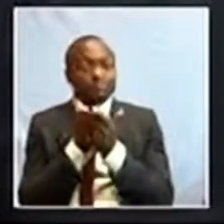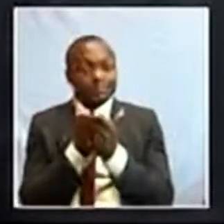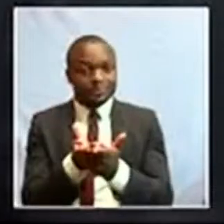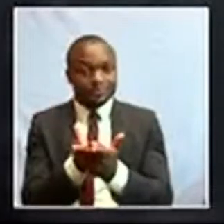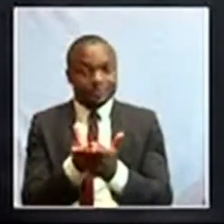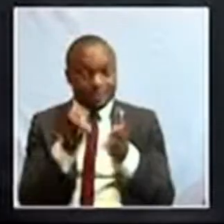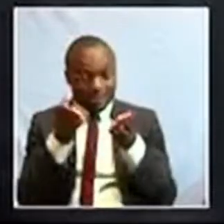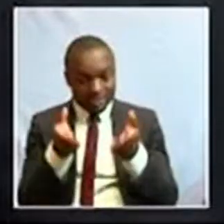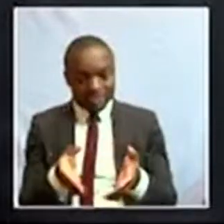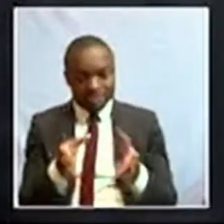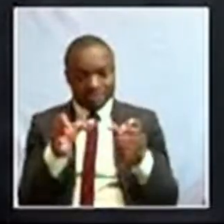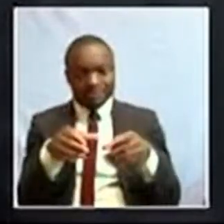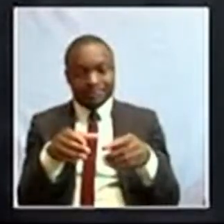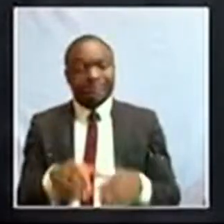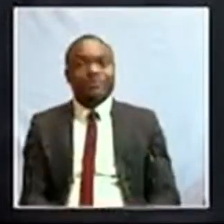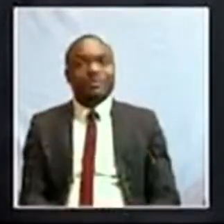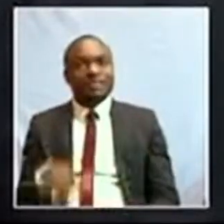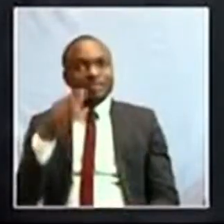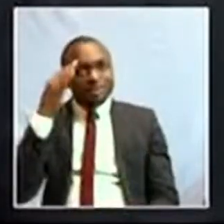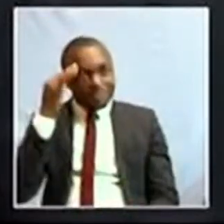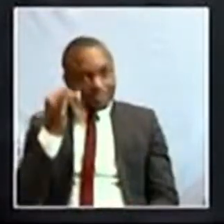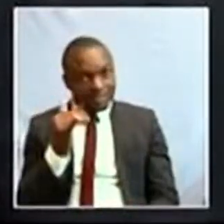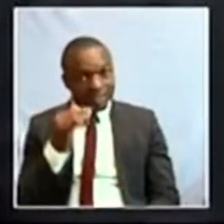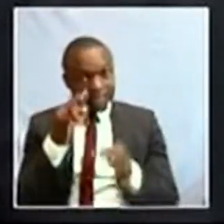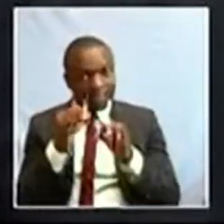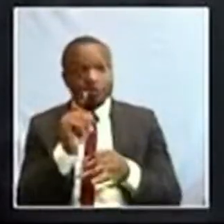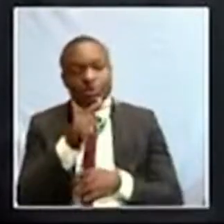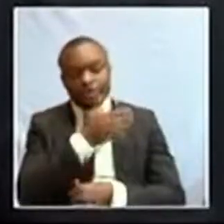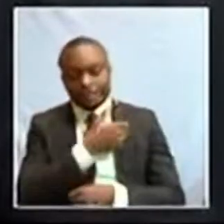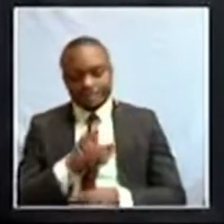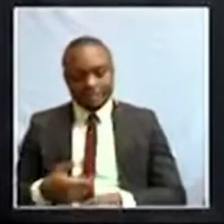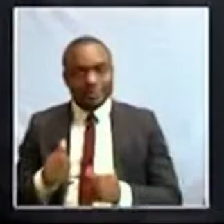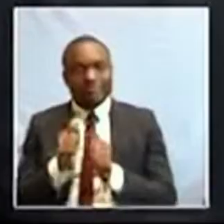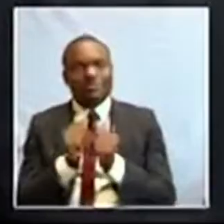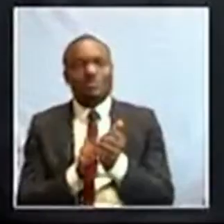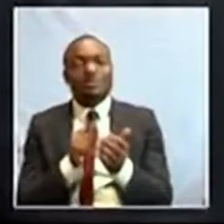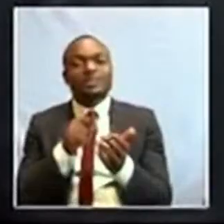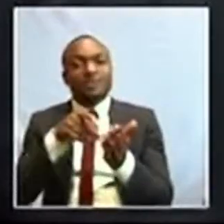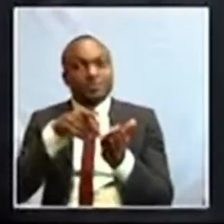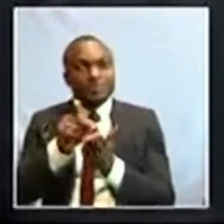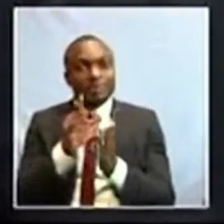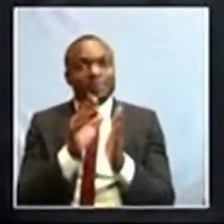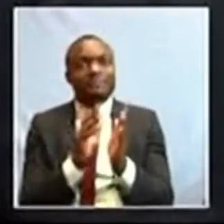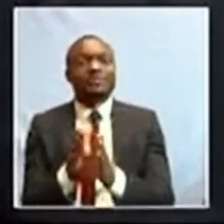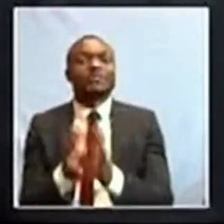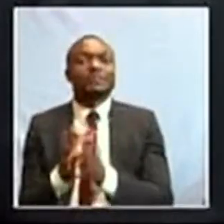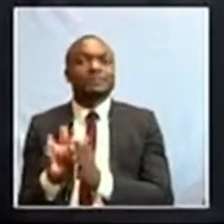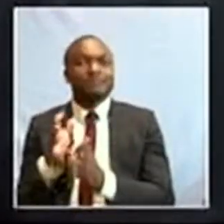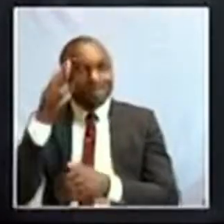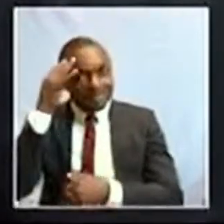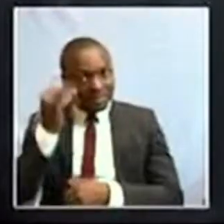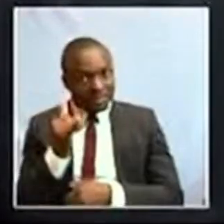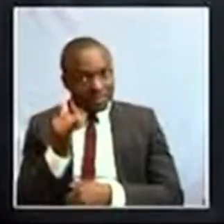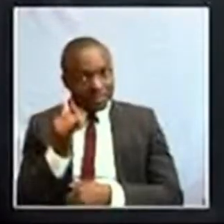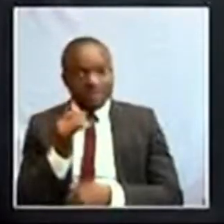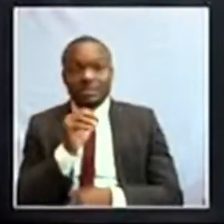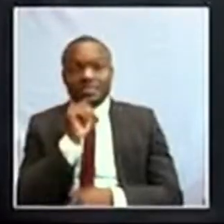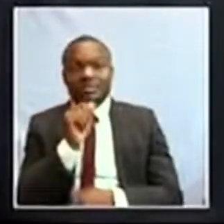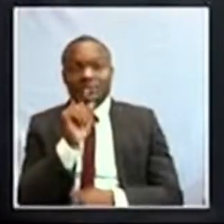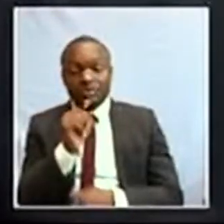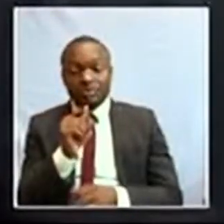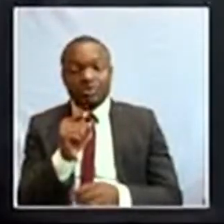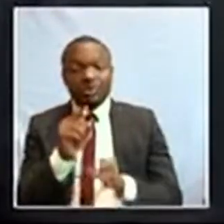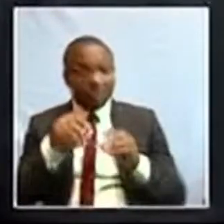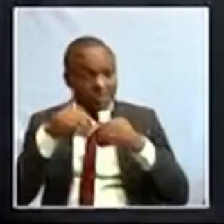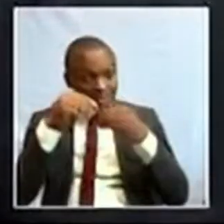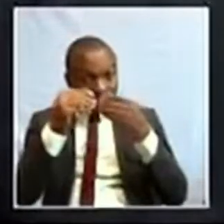this committee. Why didn't, if you are serious about this payment plan, why didn't you commit